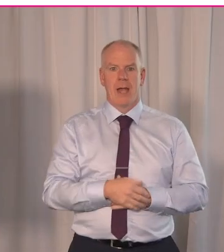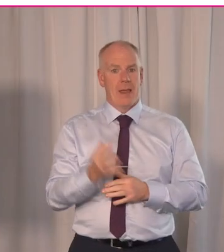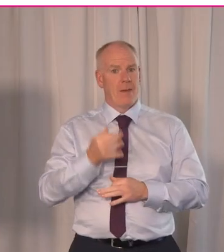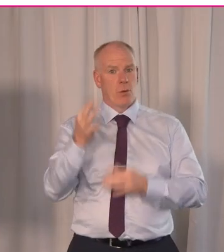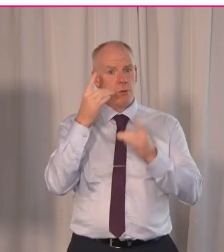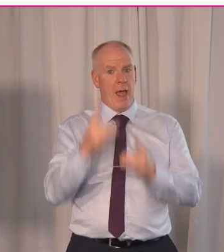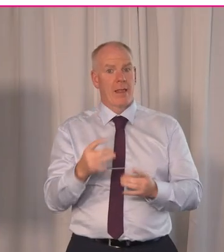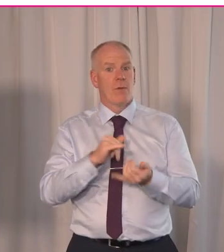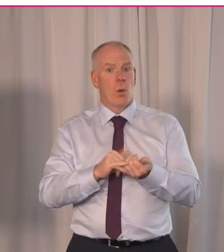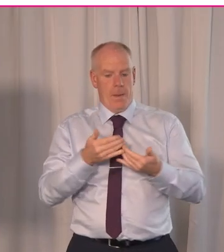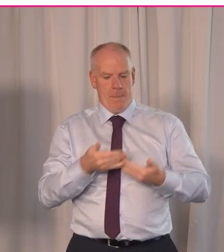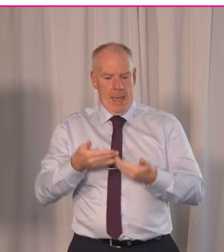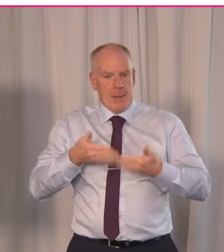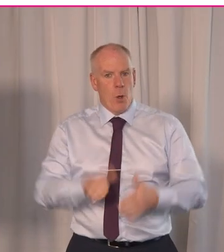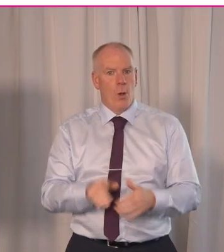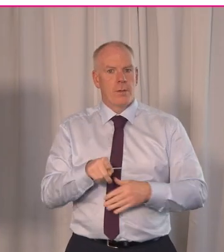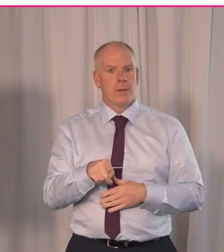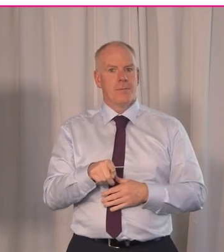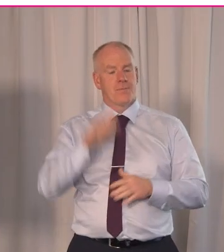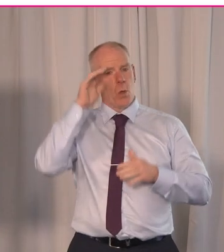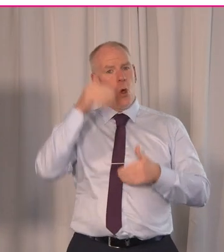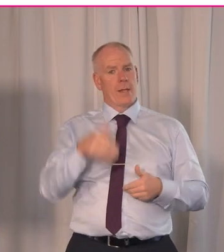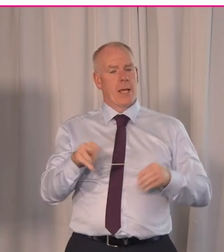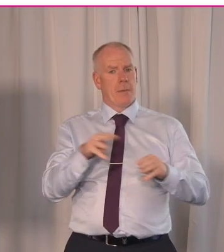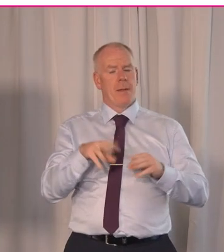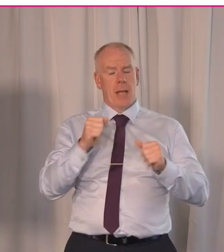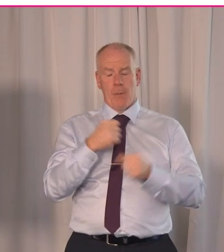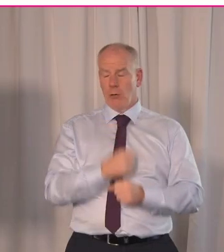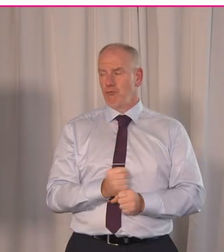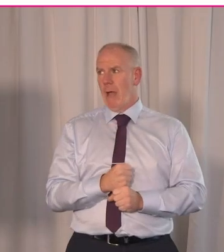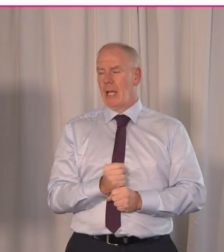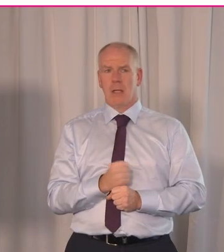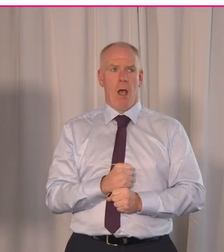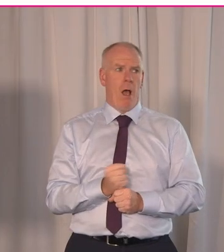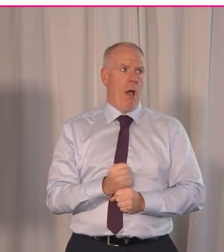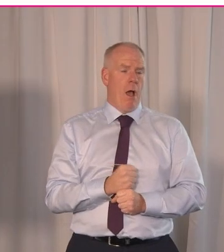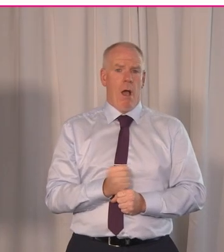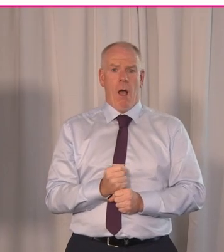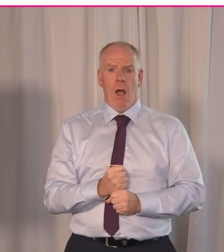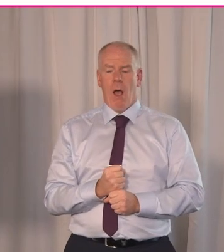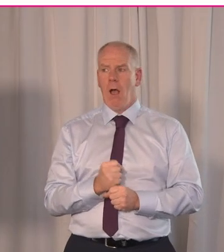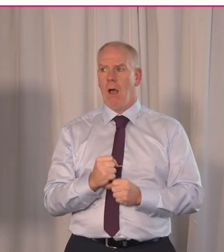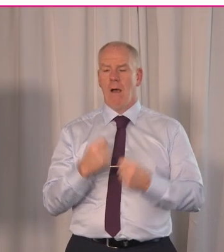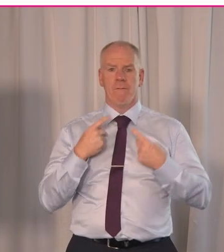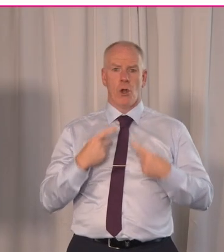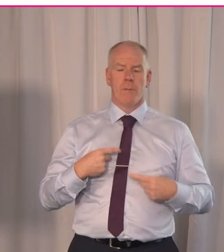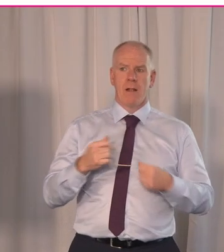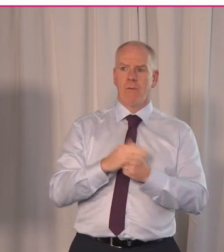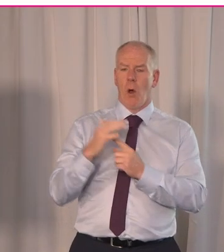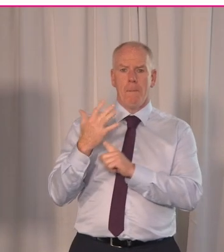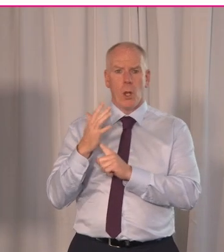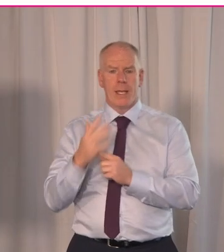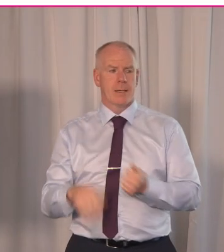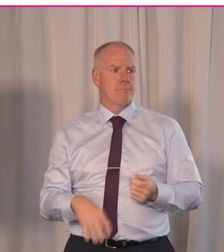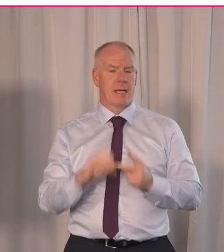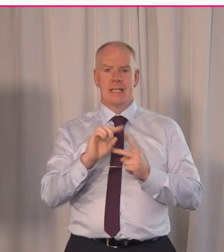baby. And autistic people can spend many hours in chronic stress states through being vulnerable to bullying, sexual assault,